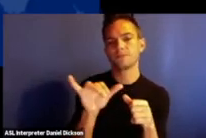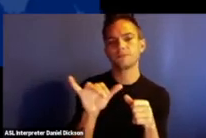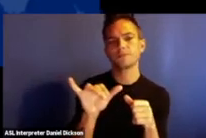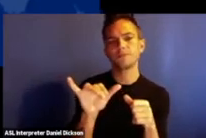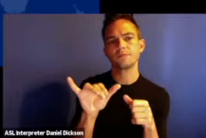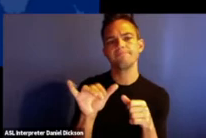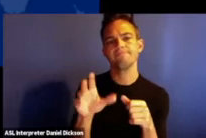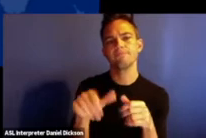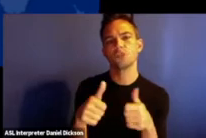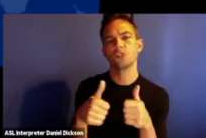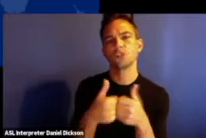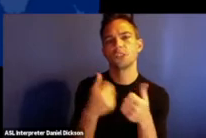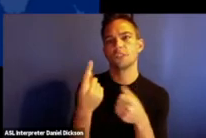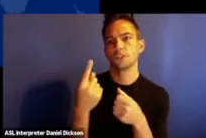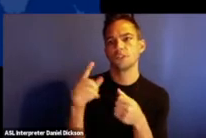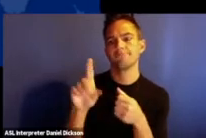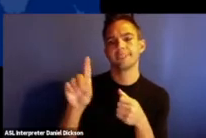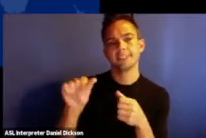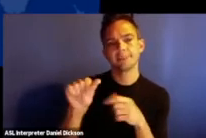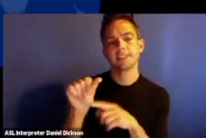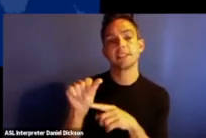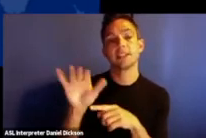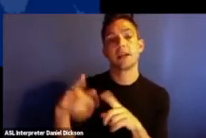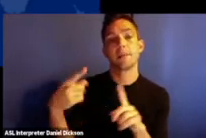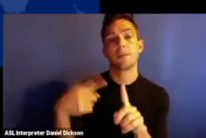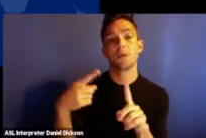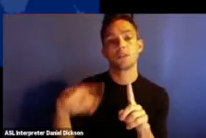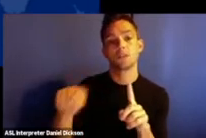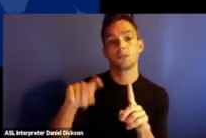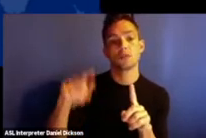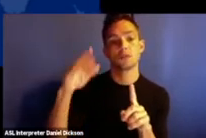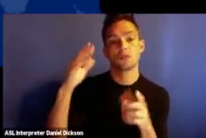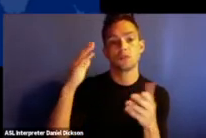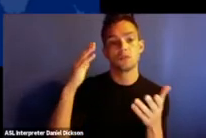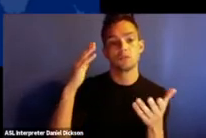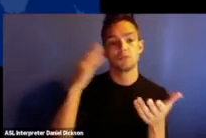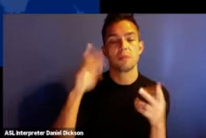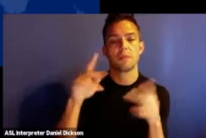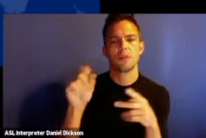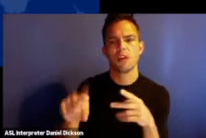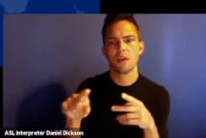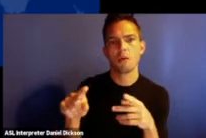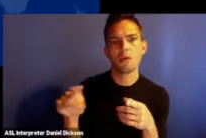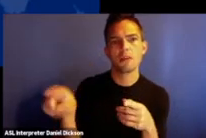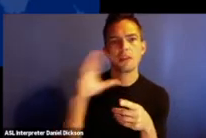would be understanding your disability, because at that point, you're supposed to know. People are going to ask. They're going to assume. They